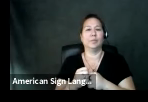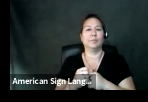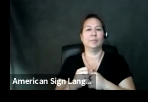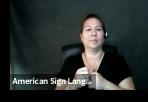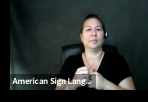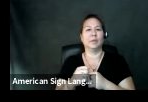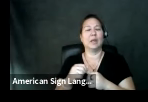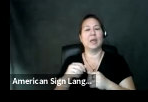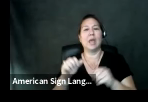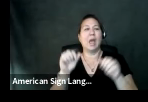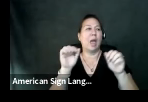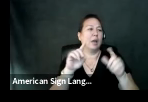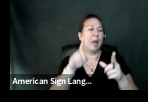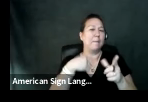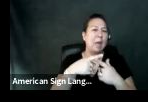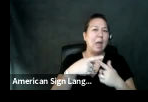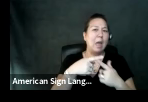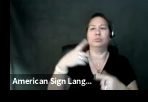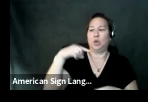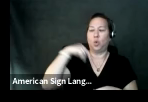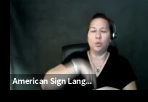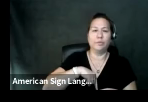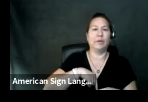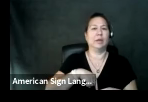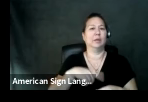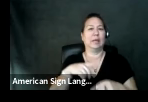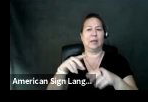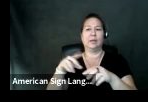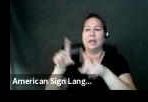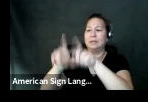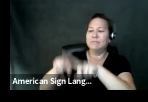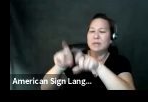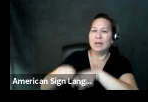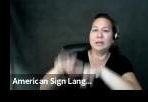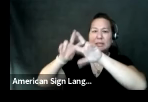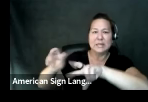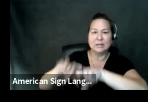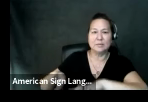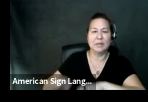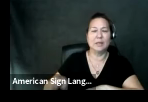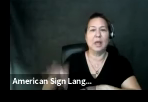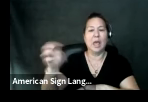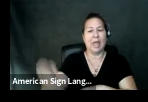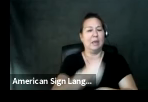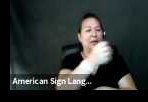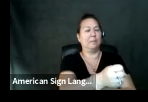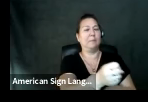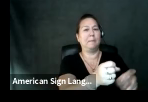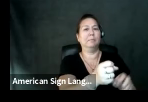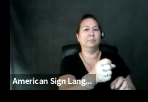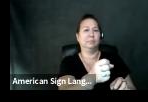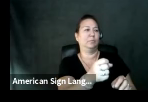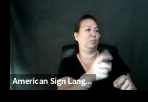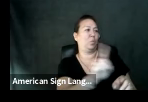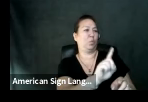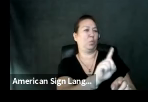education eligibility, assessment, educational placement, and any matters relating to